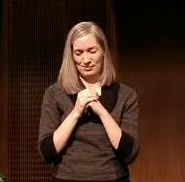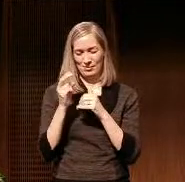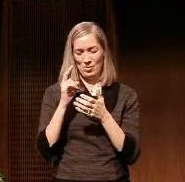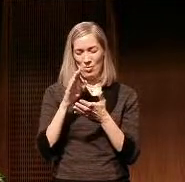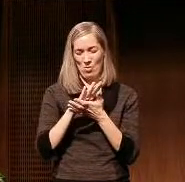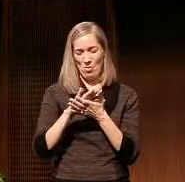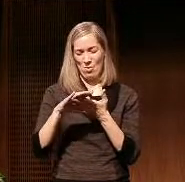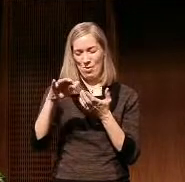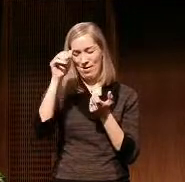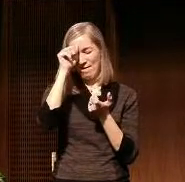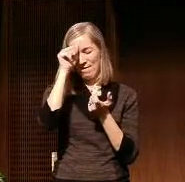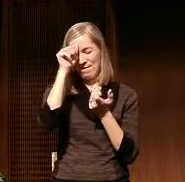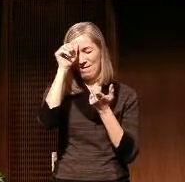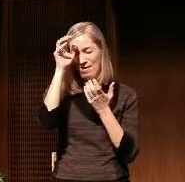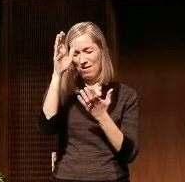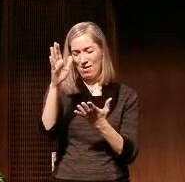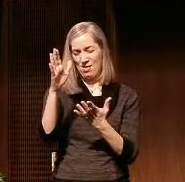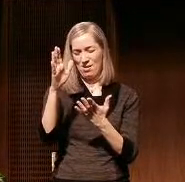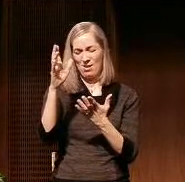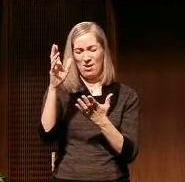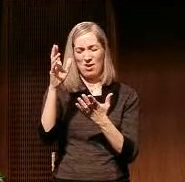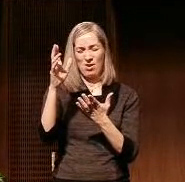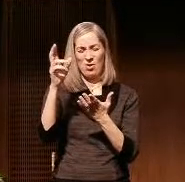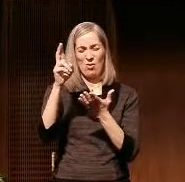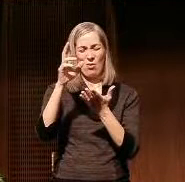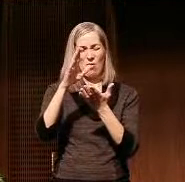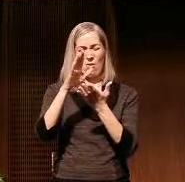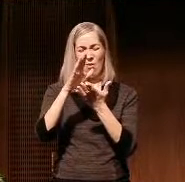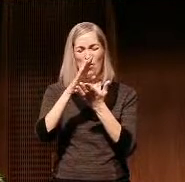Holy Father, hallowed be